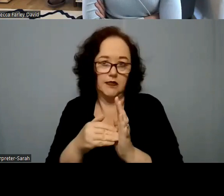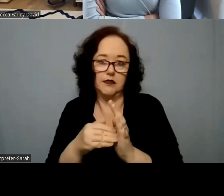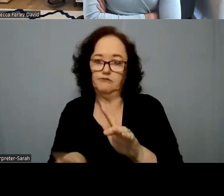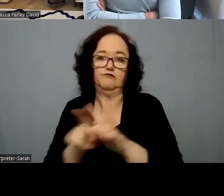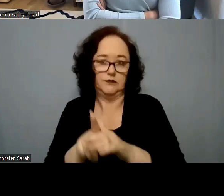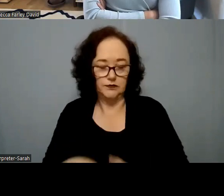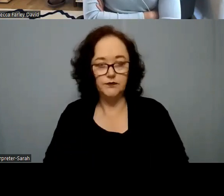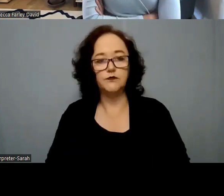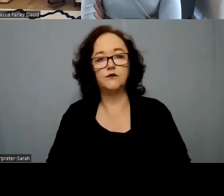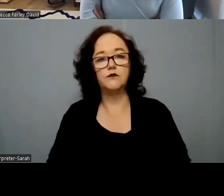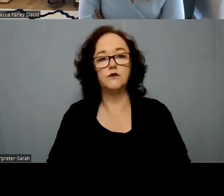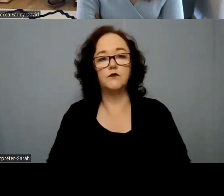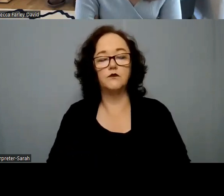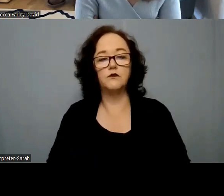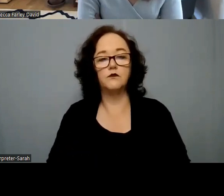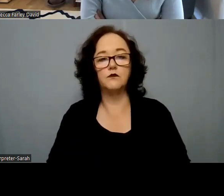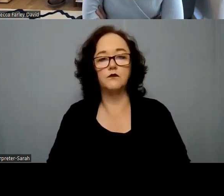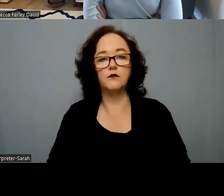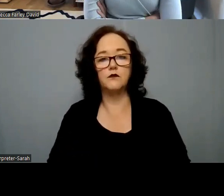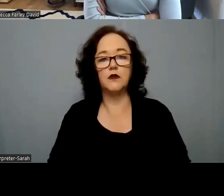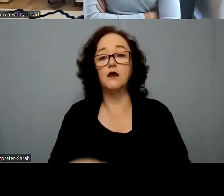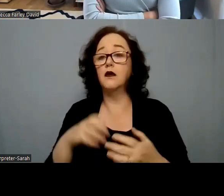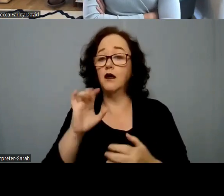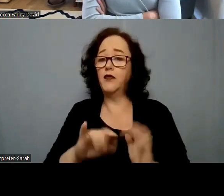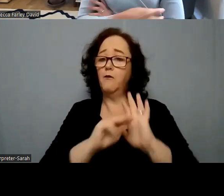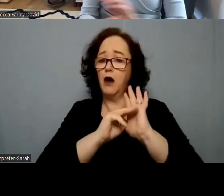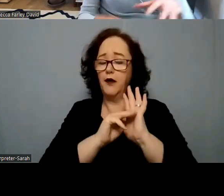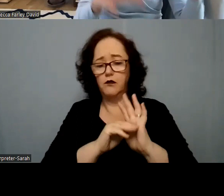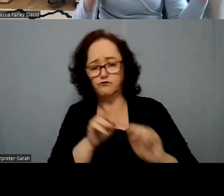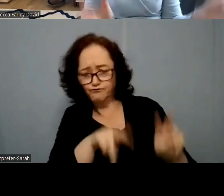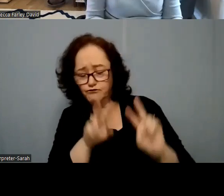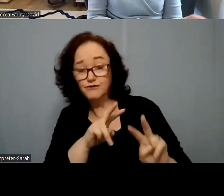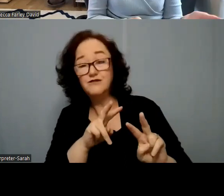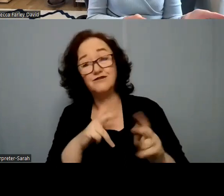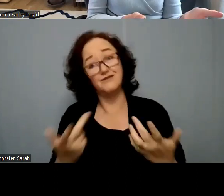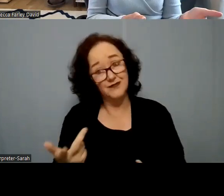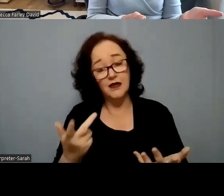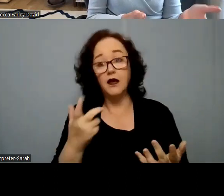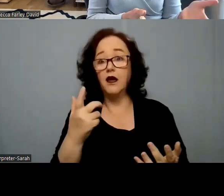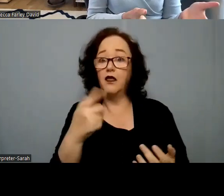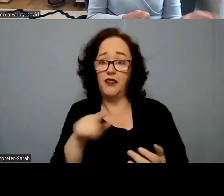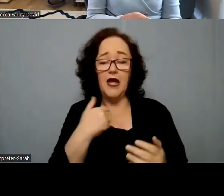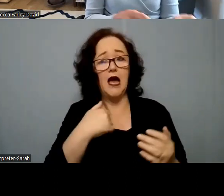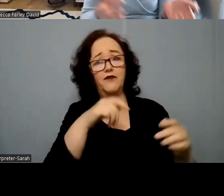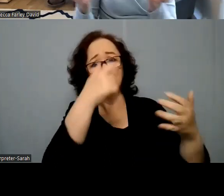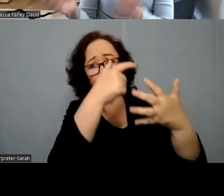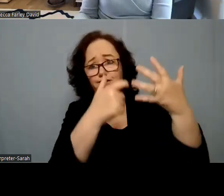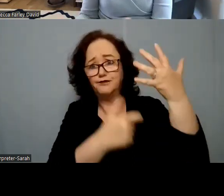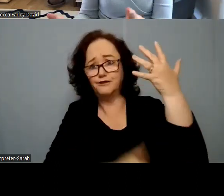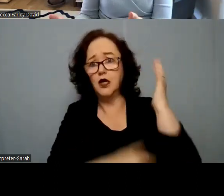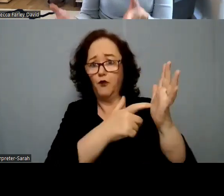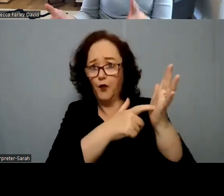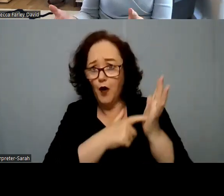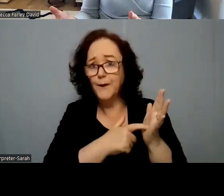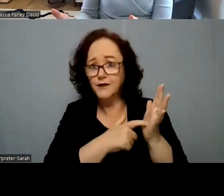And as we look at the CCBHC model, I mentioned that CCBHCs have all of these requirements they have to meet, and in